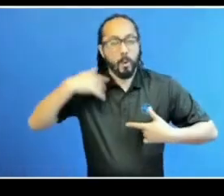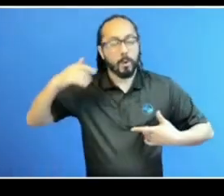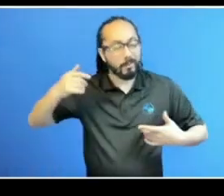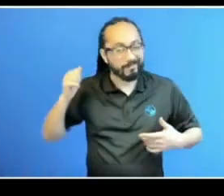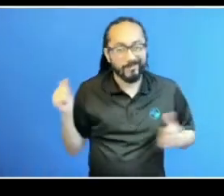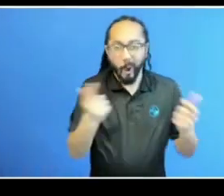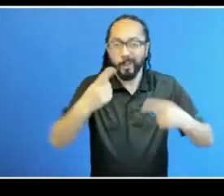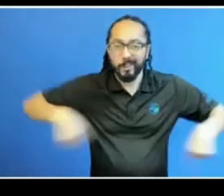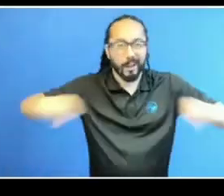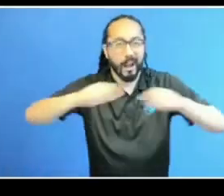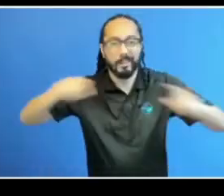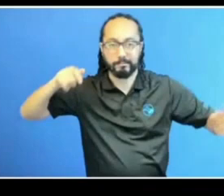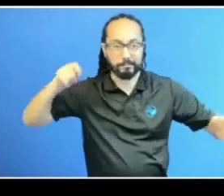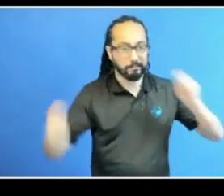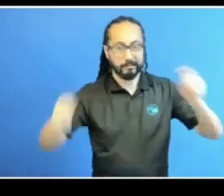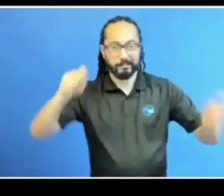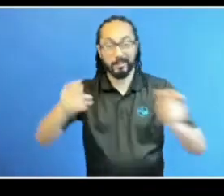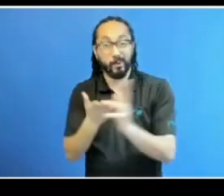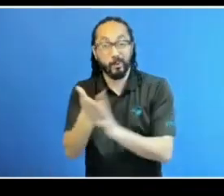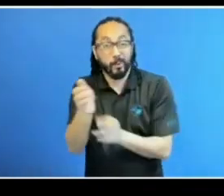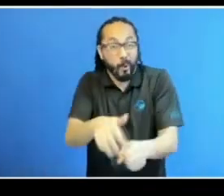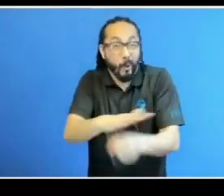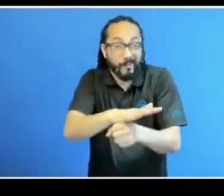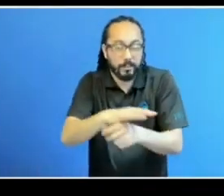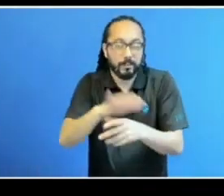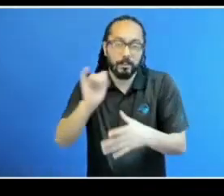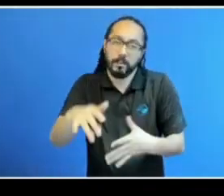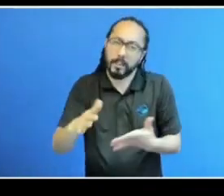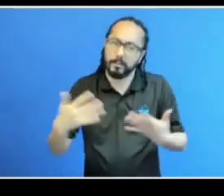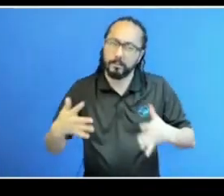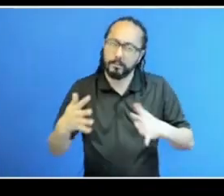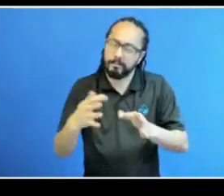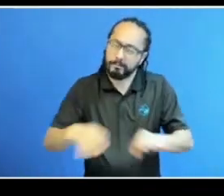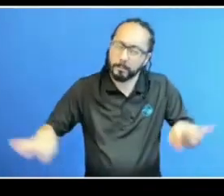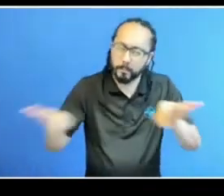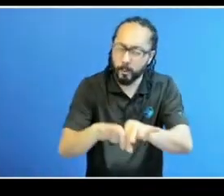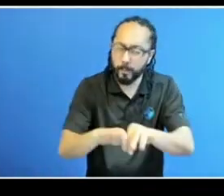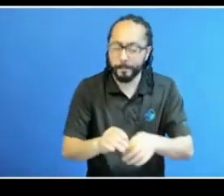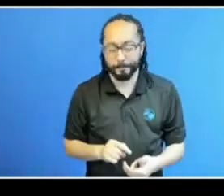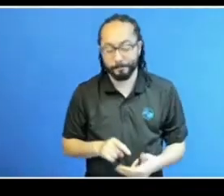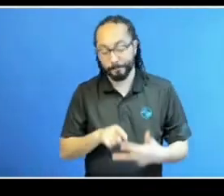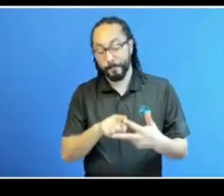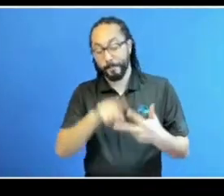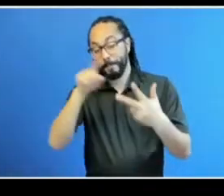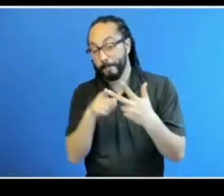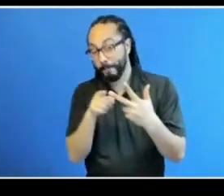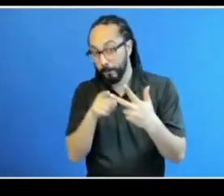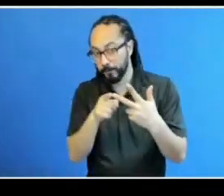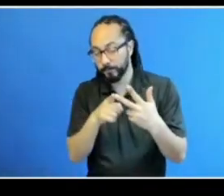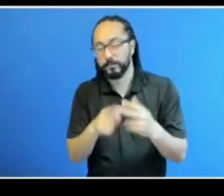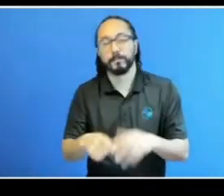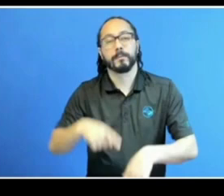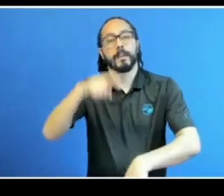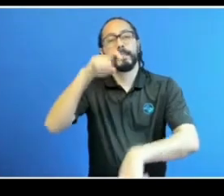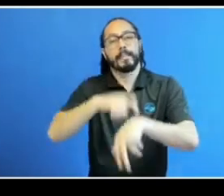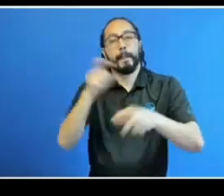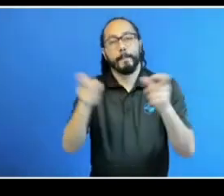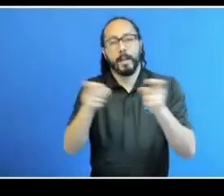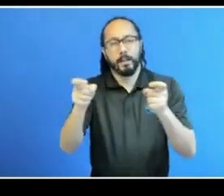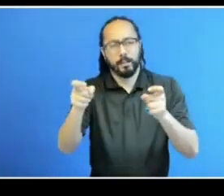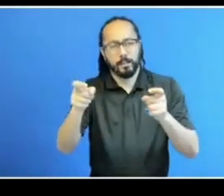So that's been really key. I would also say time management, and everyone can still hear me,